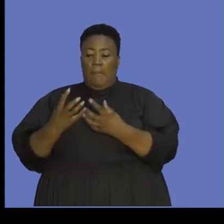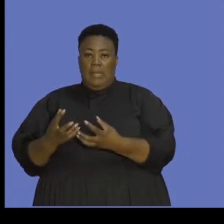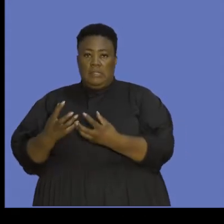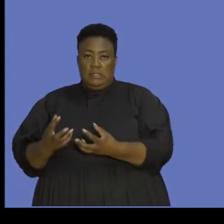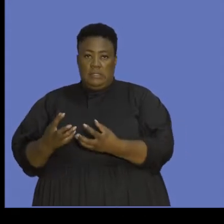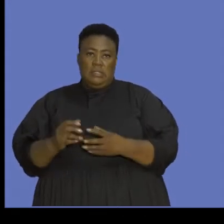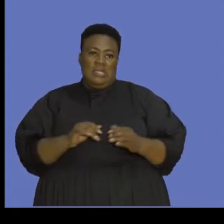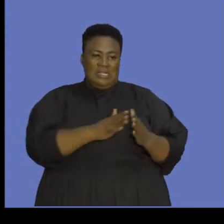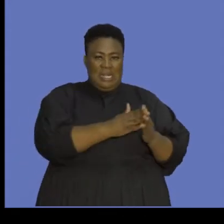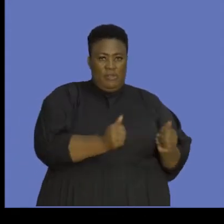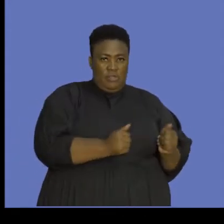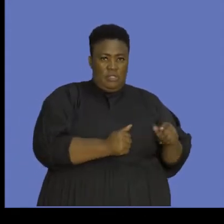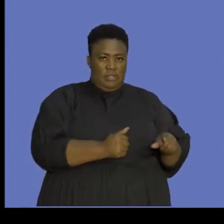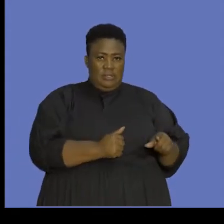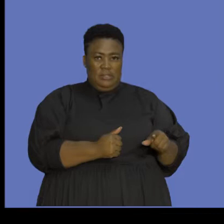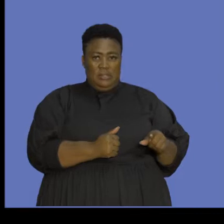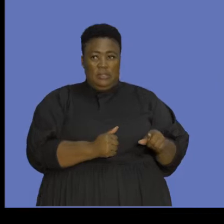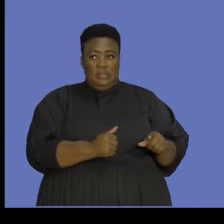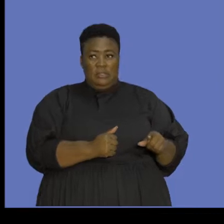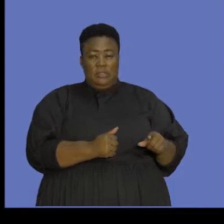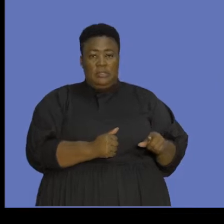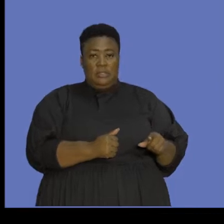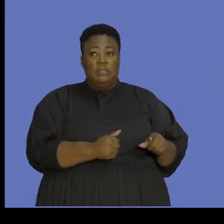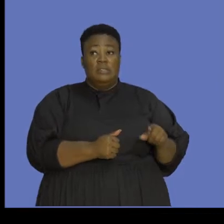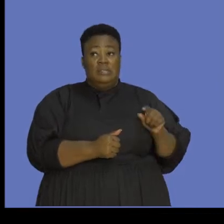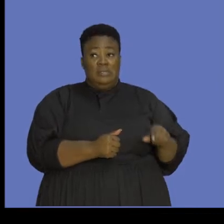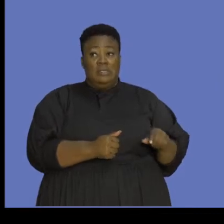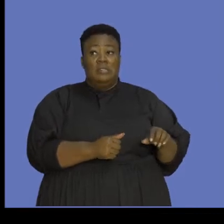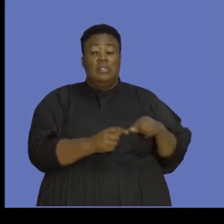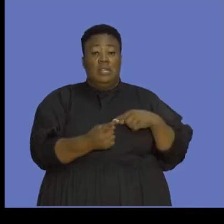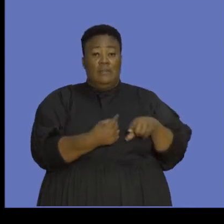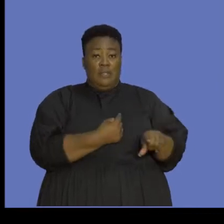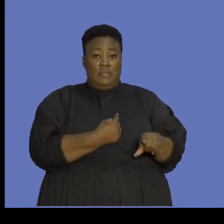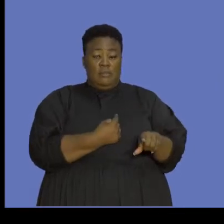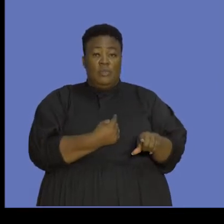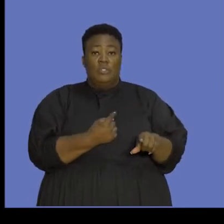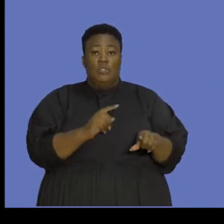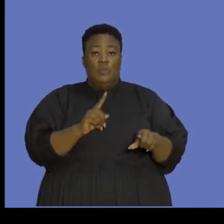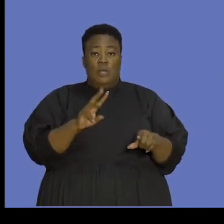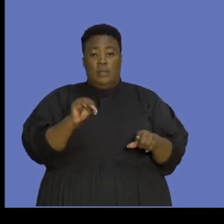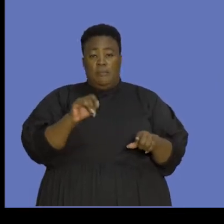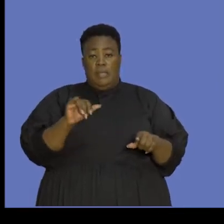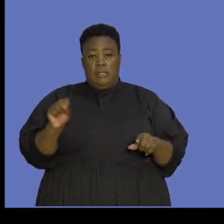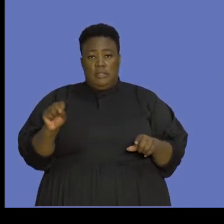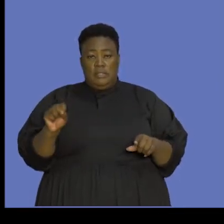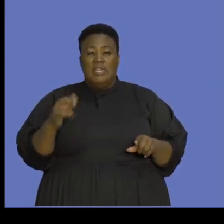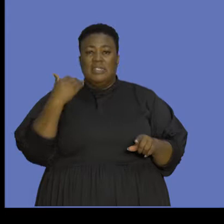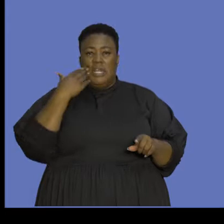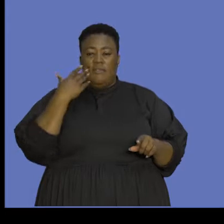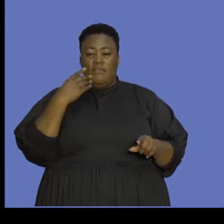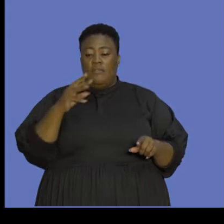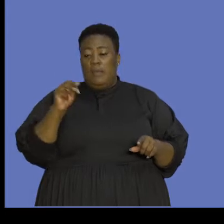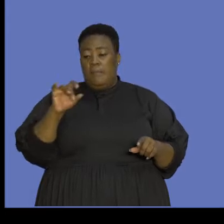Now, acceleration is inversely proportional to mass. In other words, if the